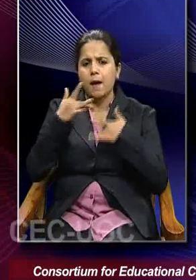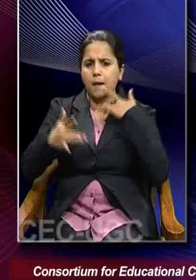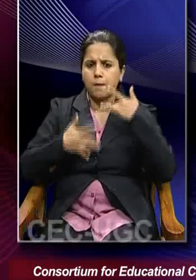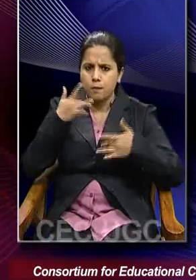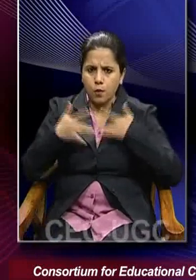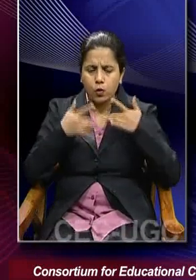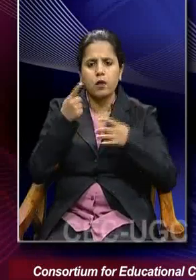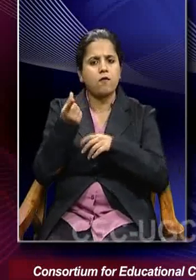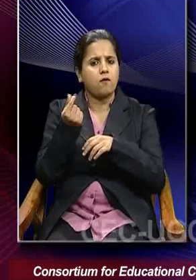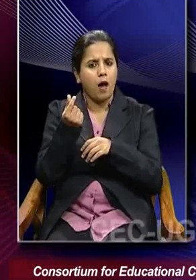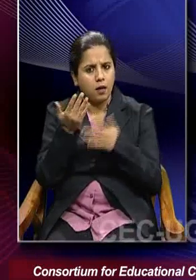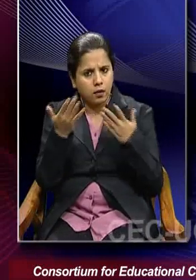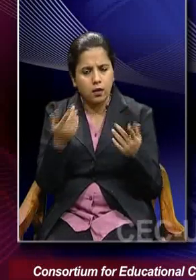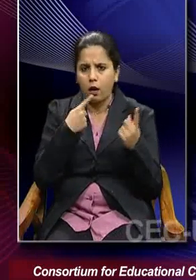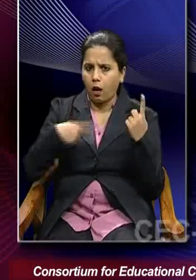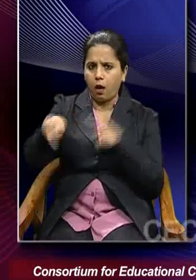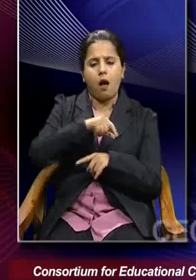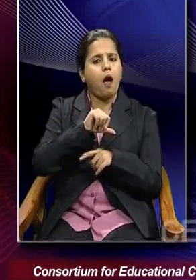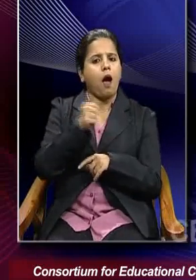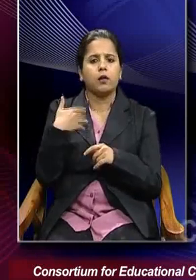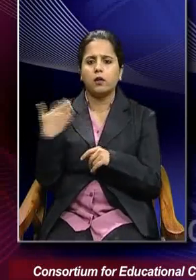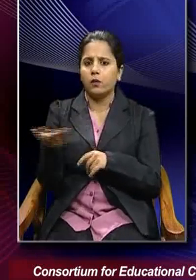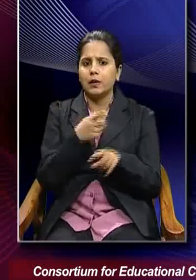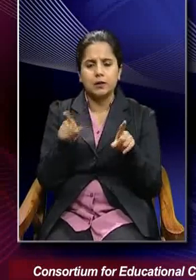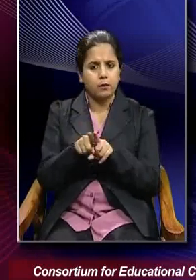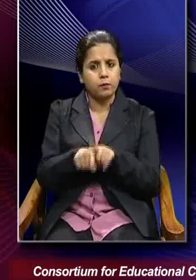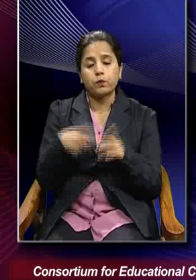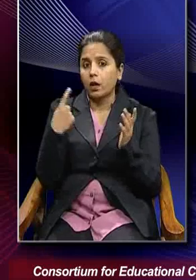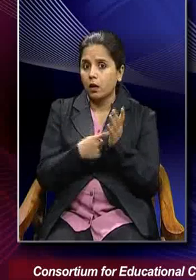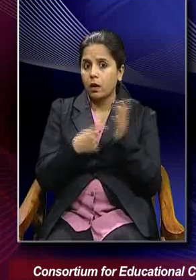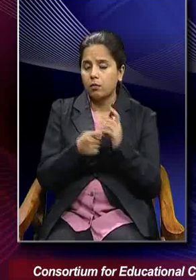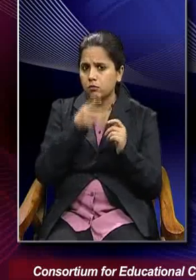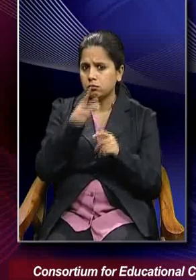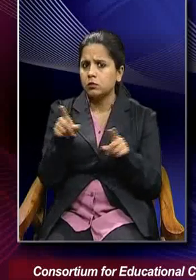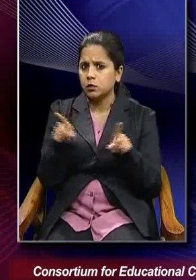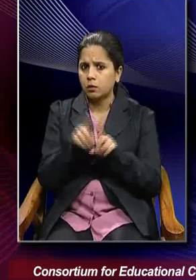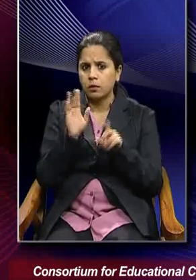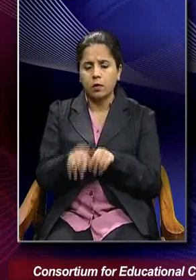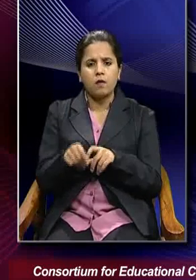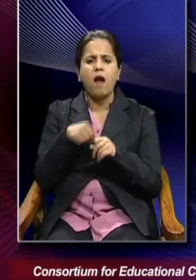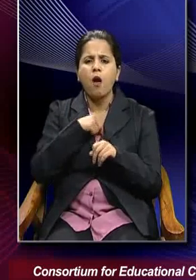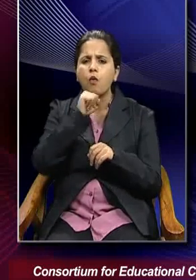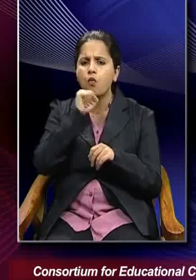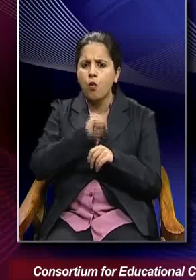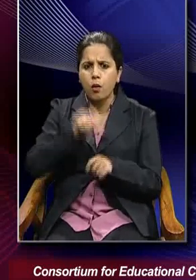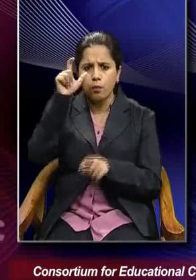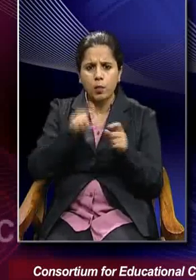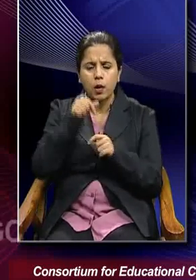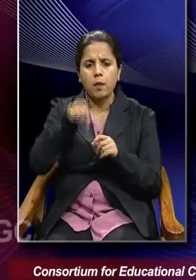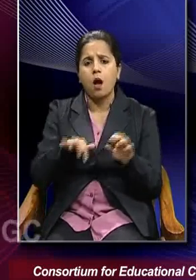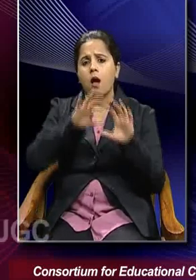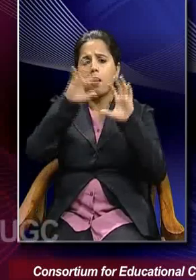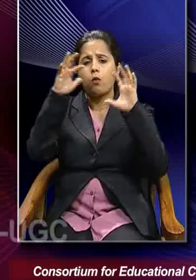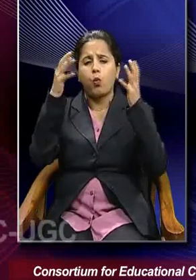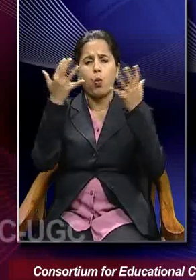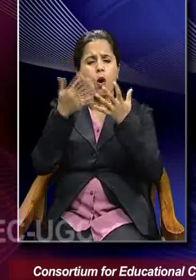emotionally, financially, amongst others. The reports also point out that aging of the global